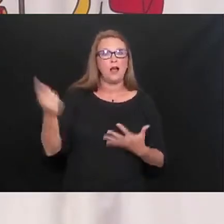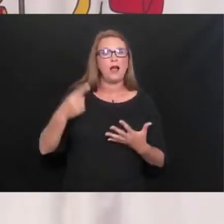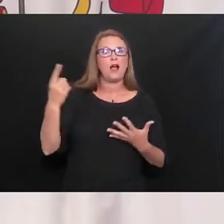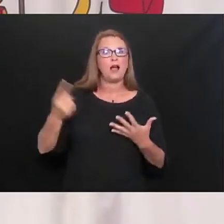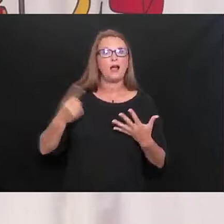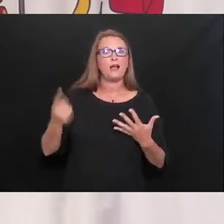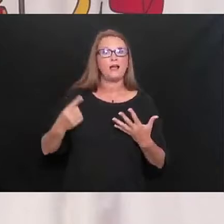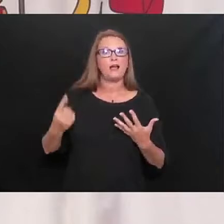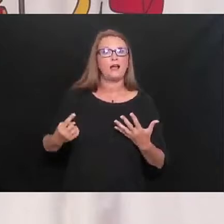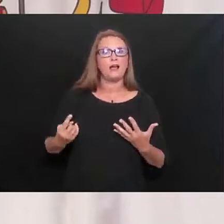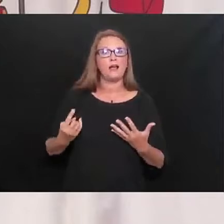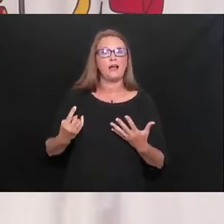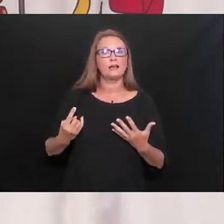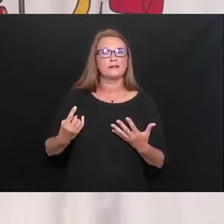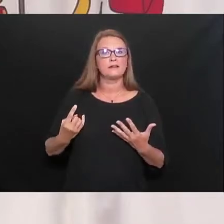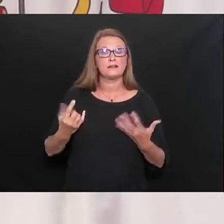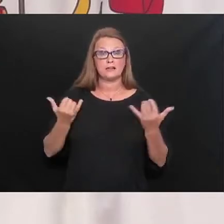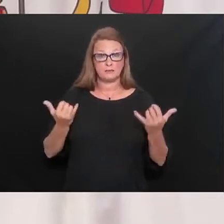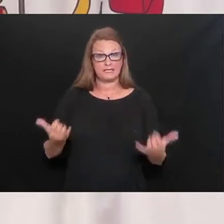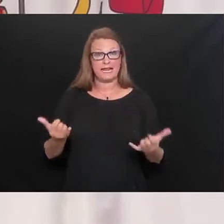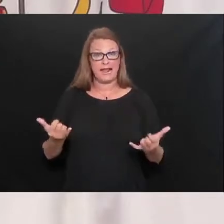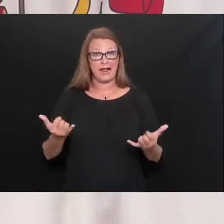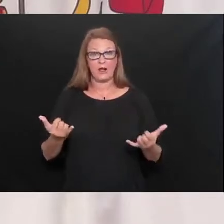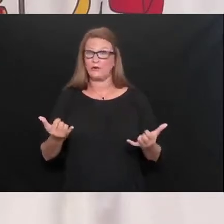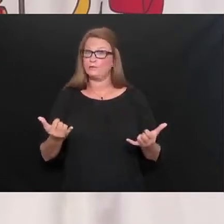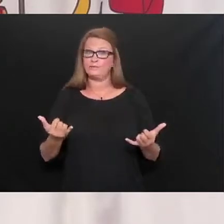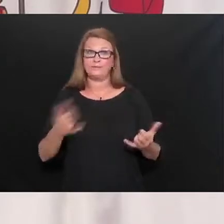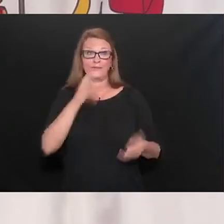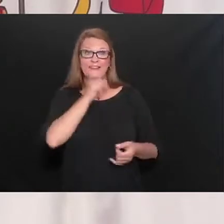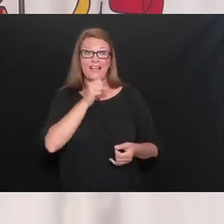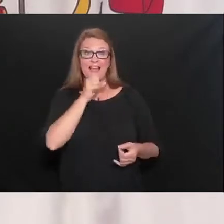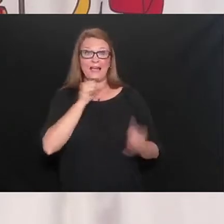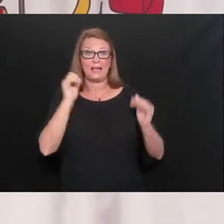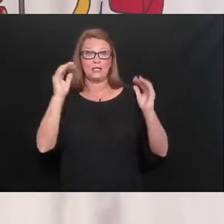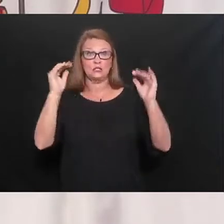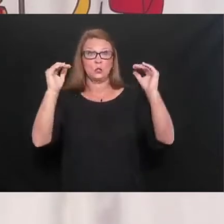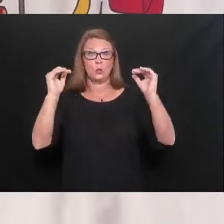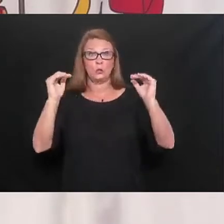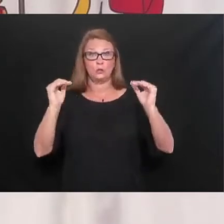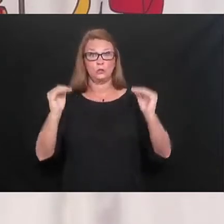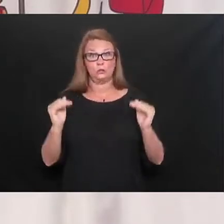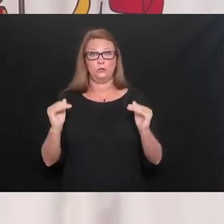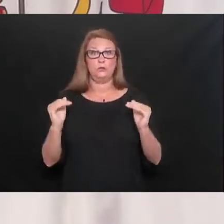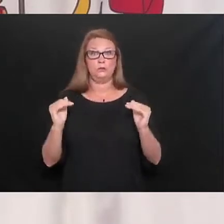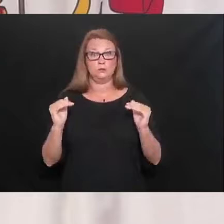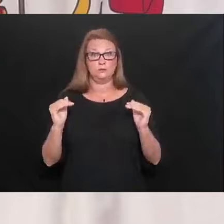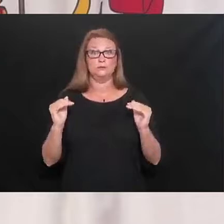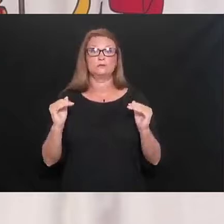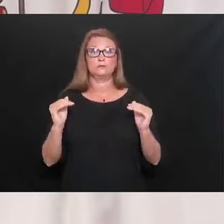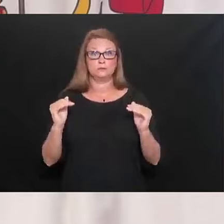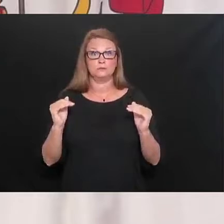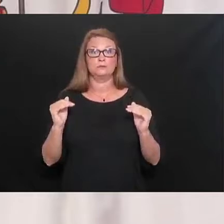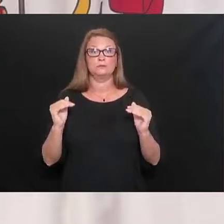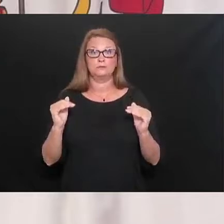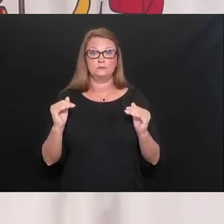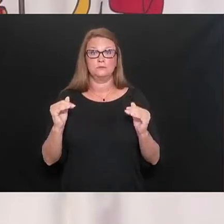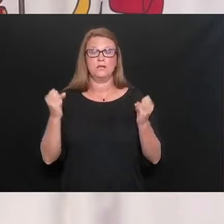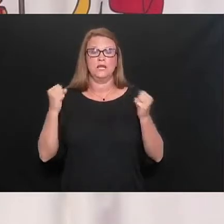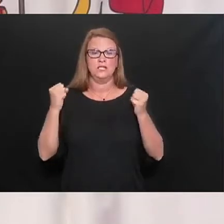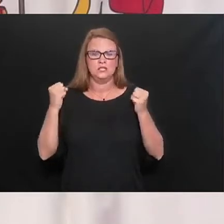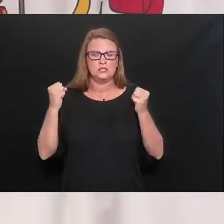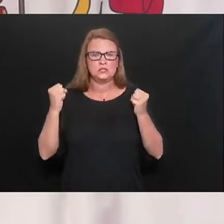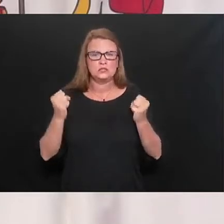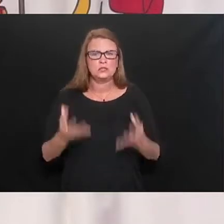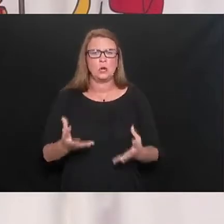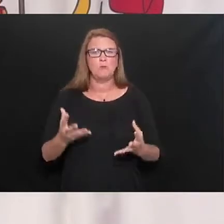on. And now the ages are moving down. We lost so much